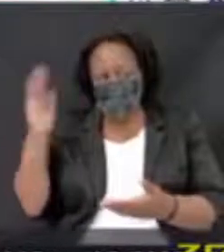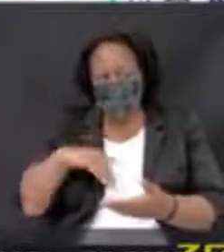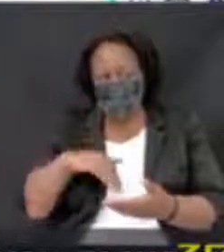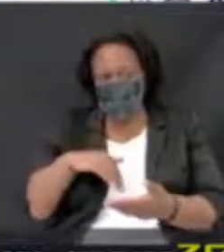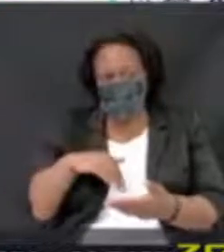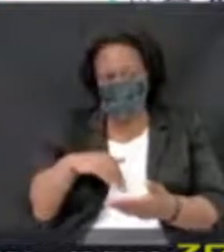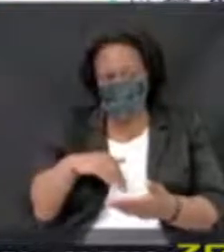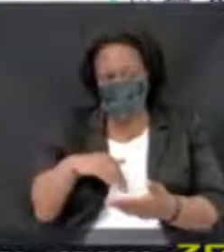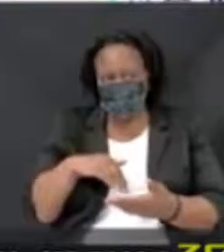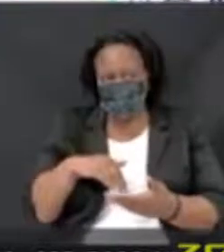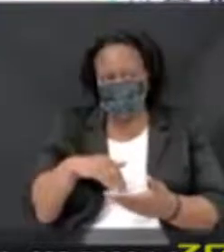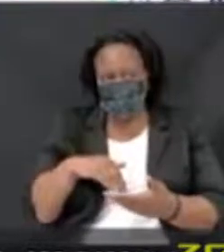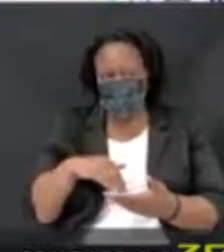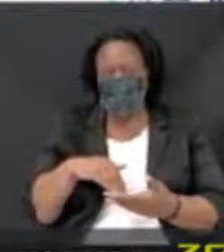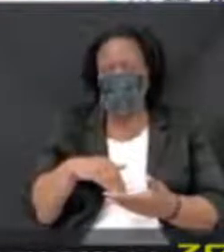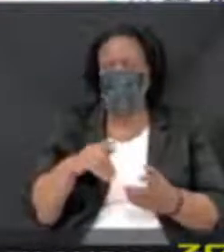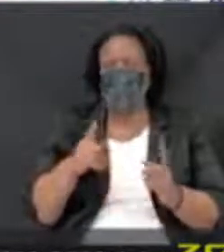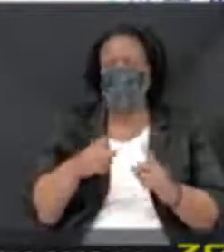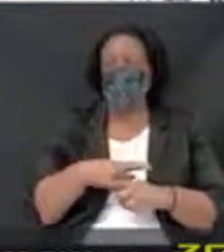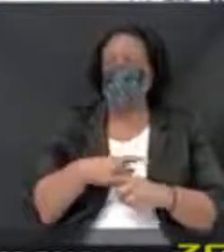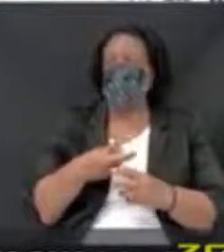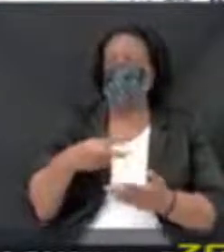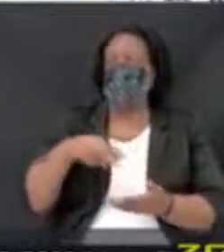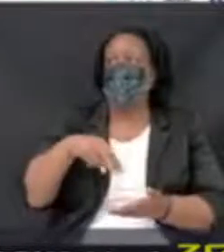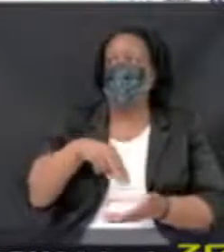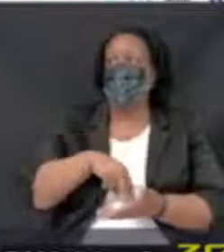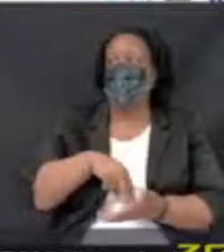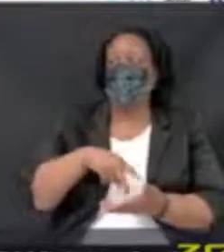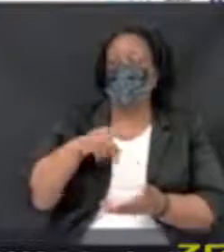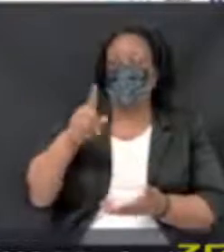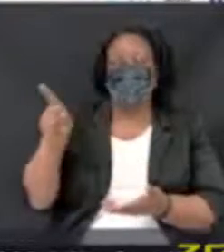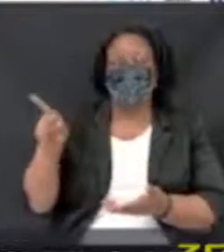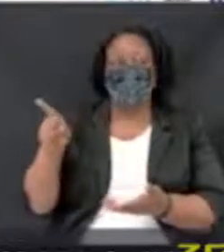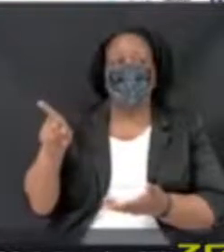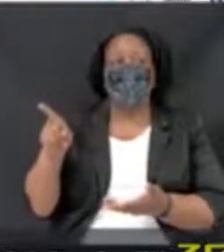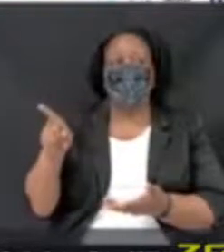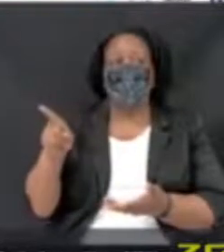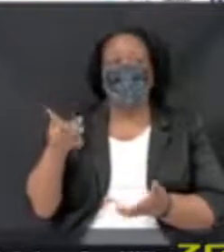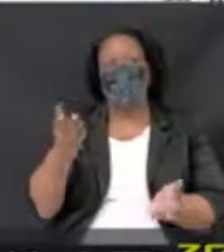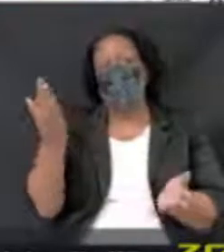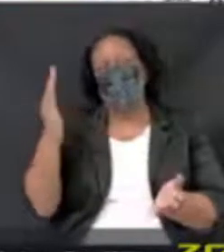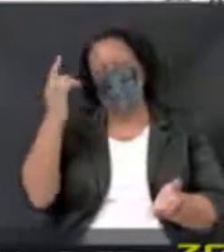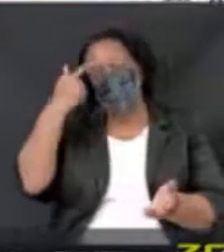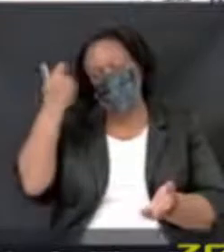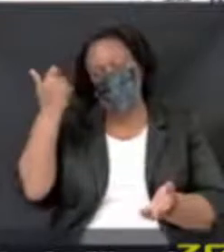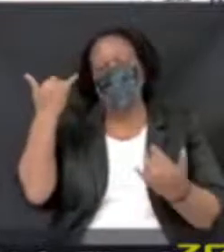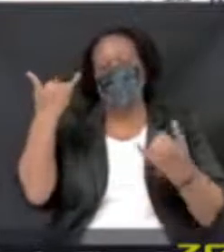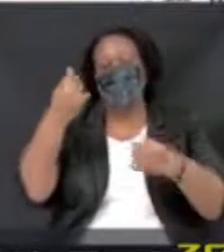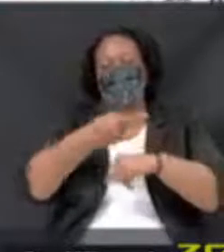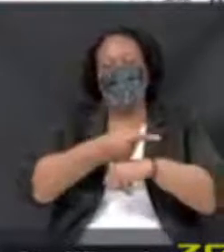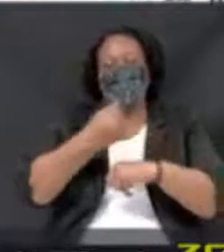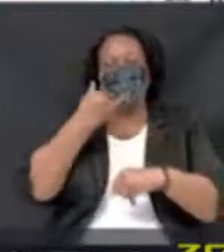Today is her birthday, and we want to invite her up